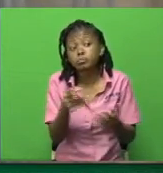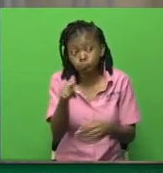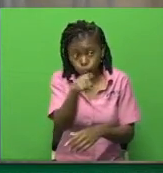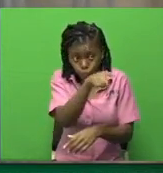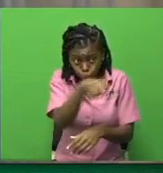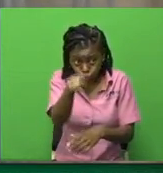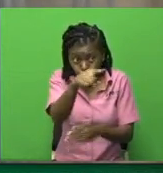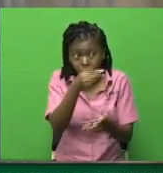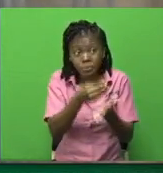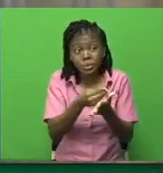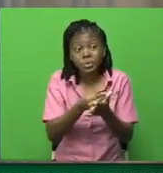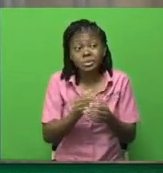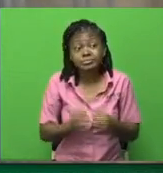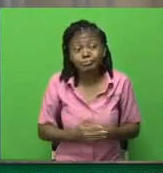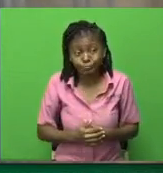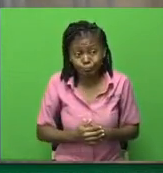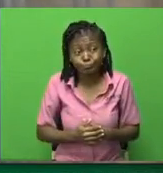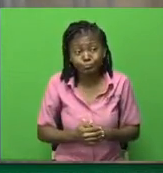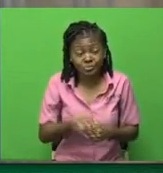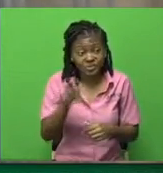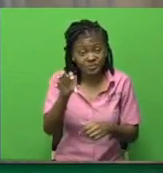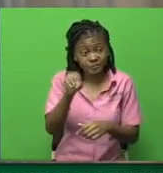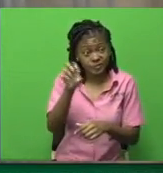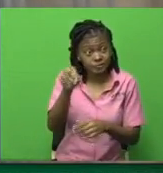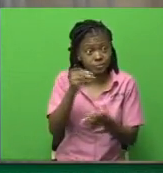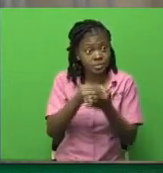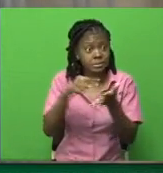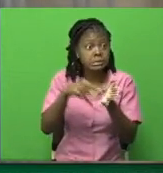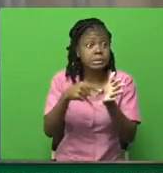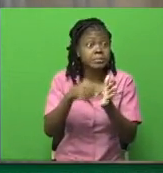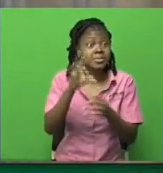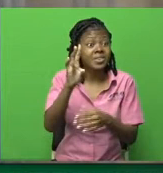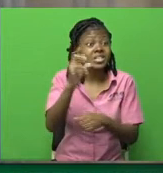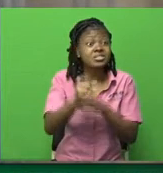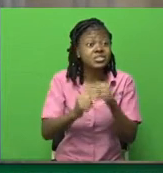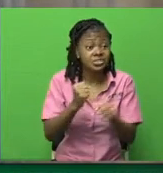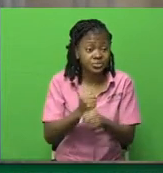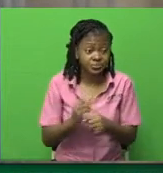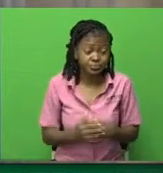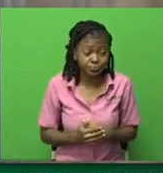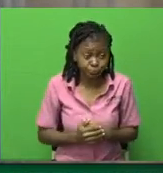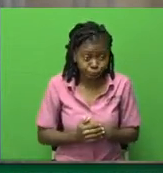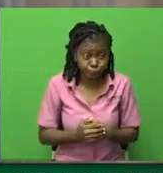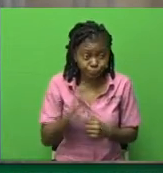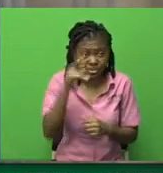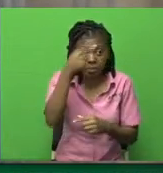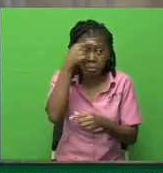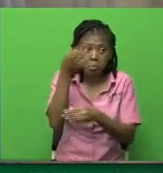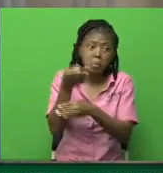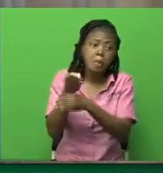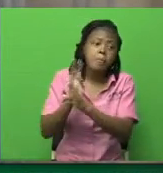dollars in debt servicing over the last seven years because they are borrowing more than they are paying back